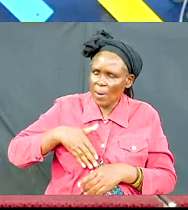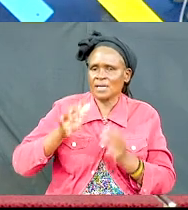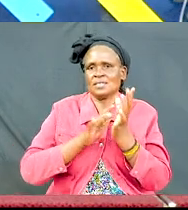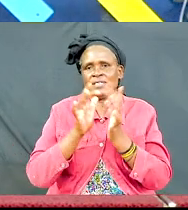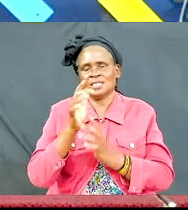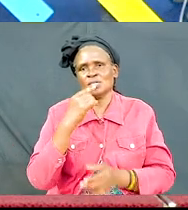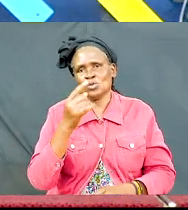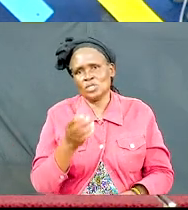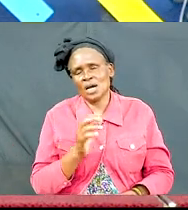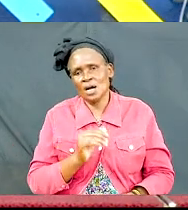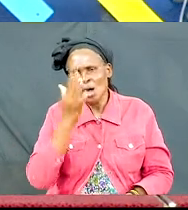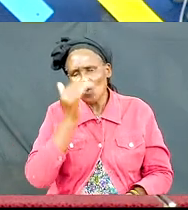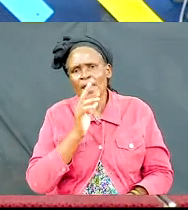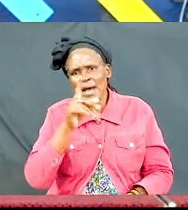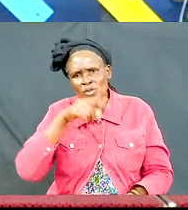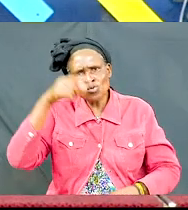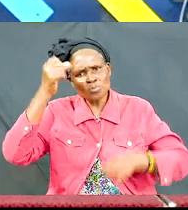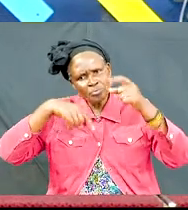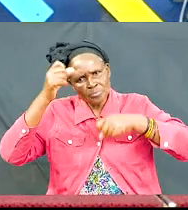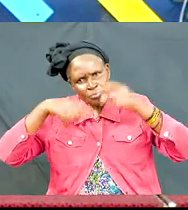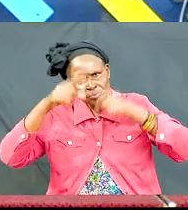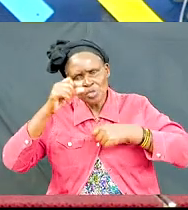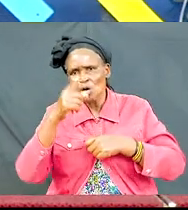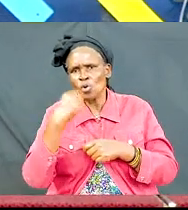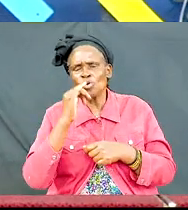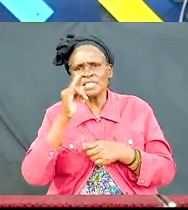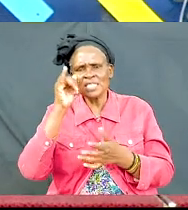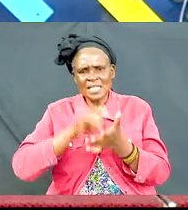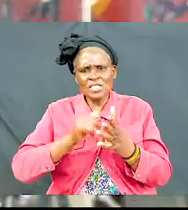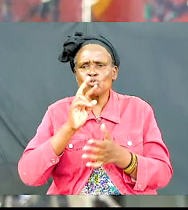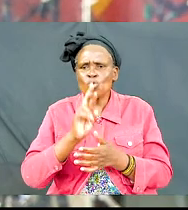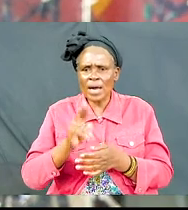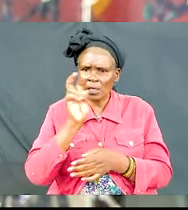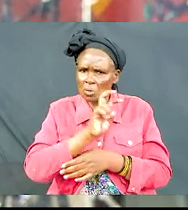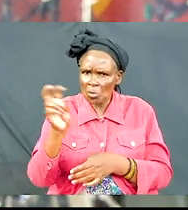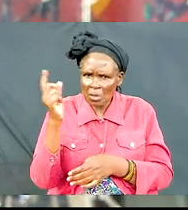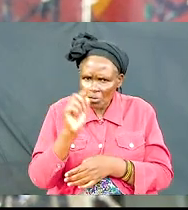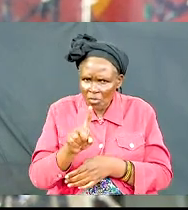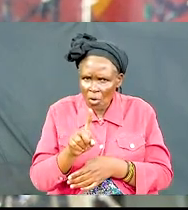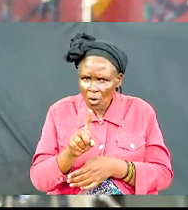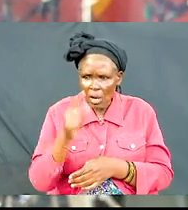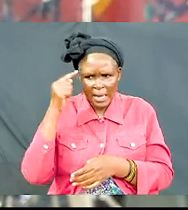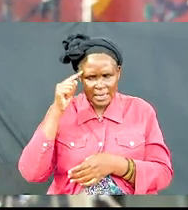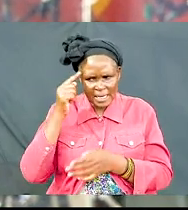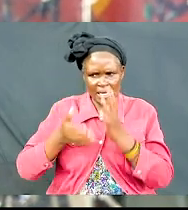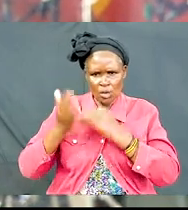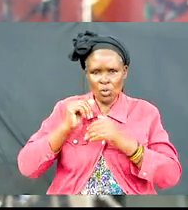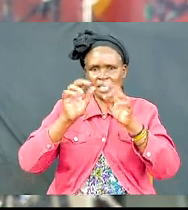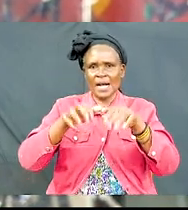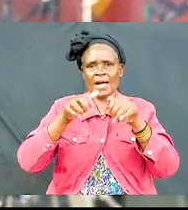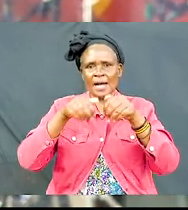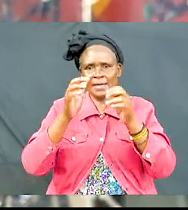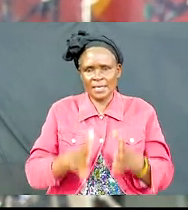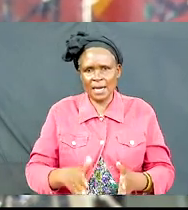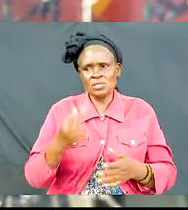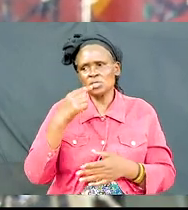said, why are you crying? Who is it that you are looking for? Thinking he was a gardener, she